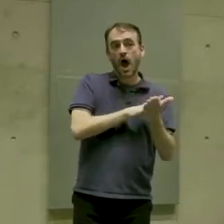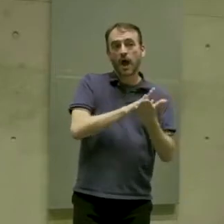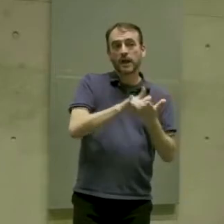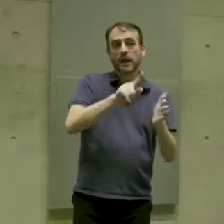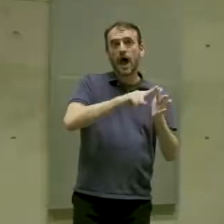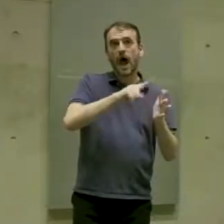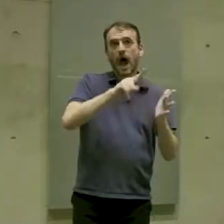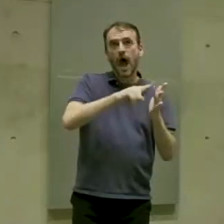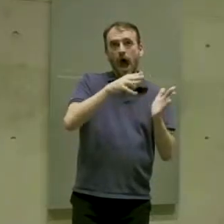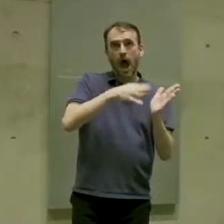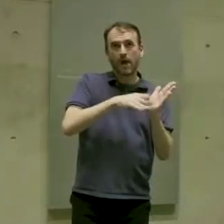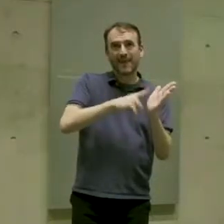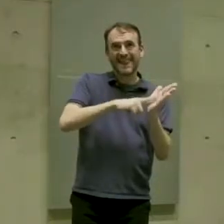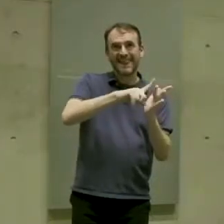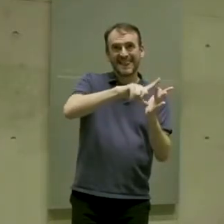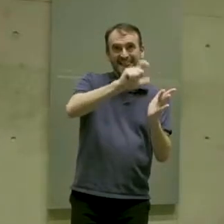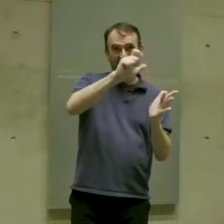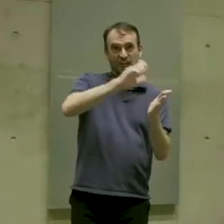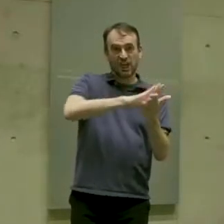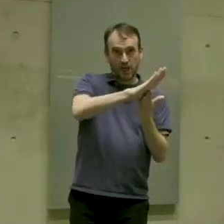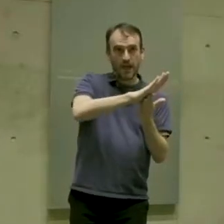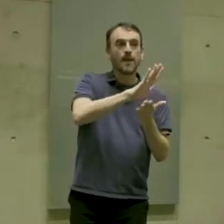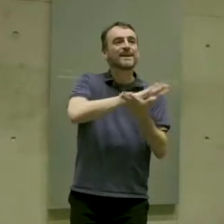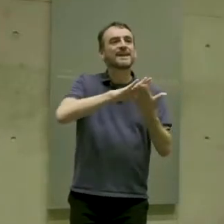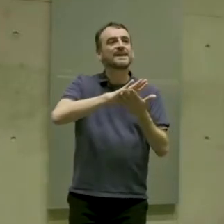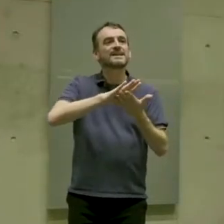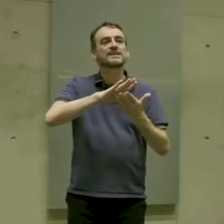unhomely. Gothic literature is about the